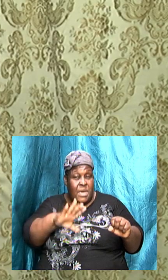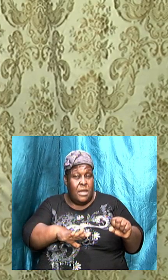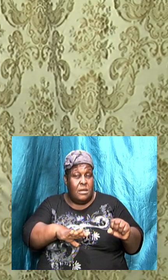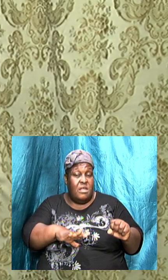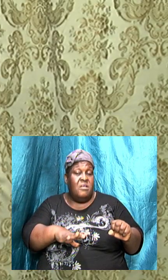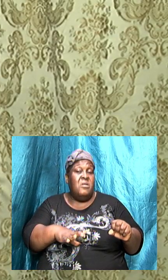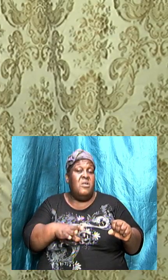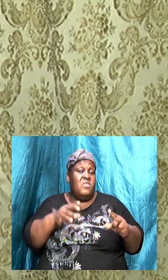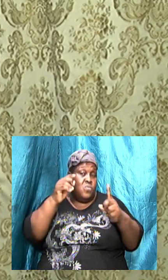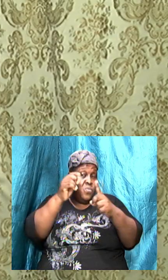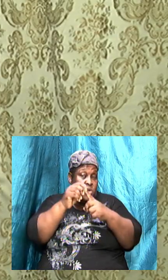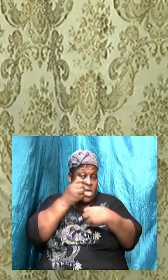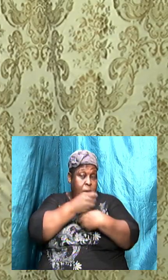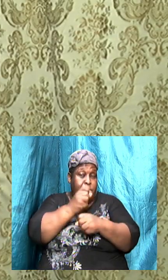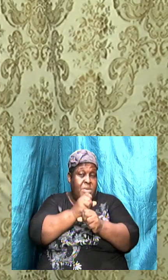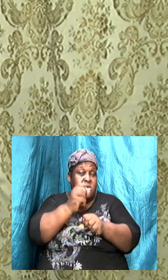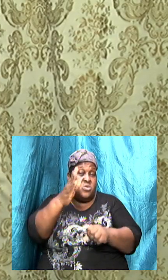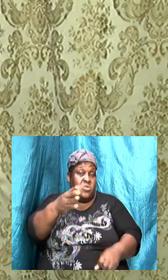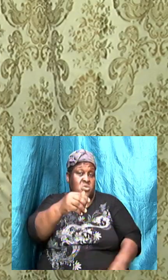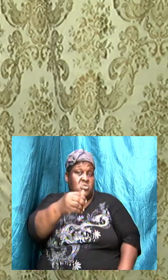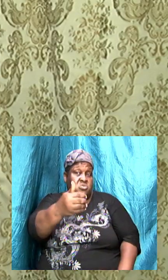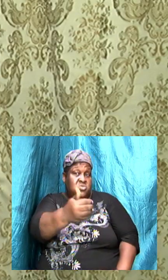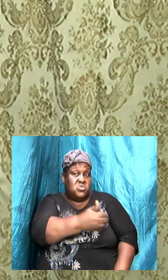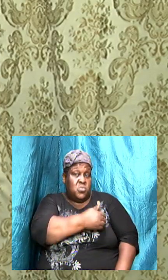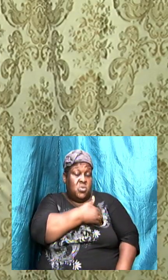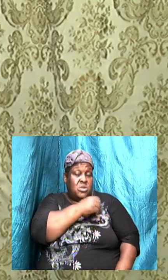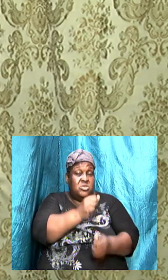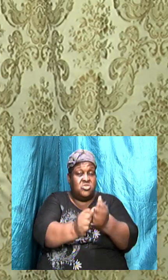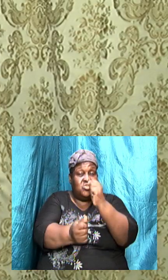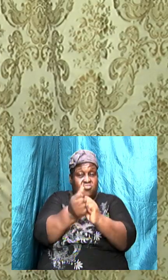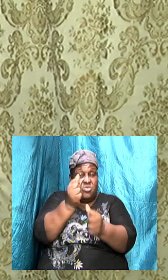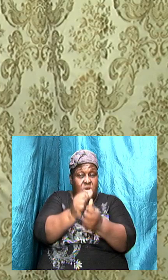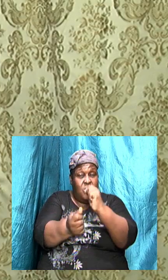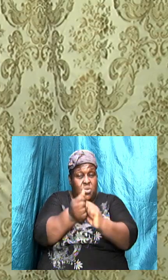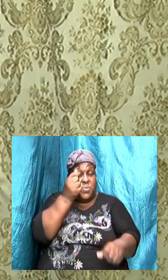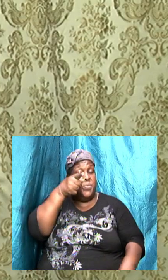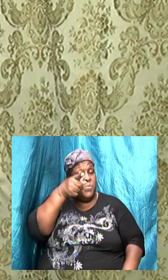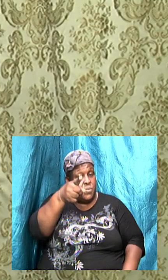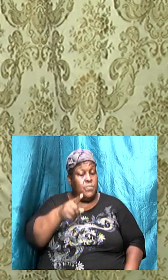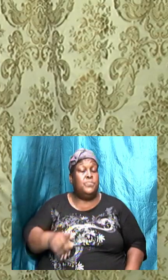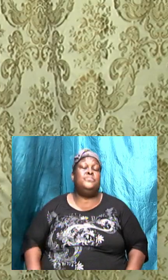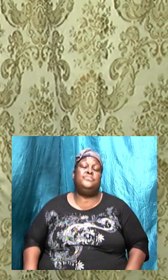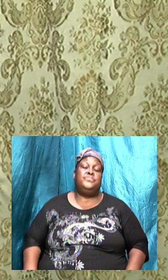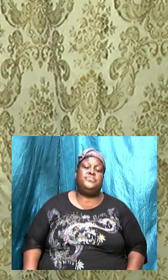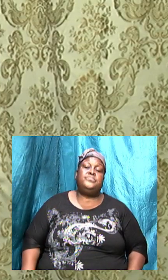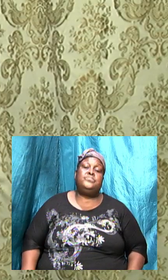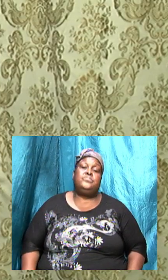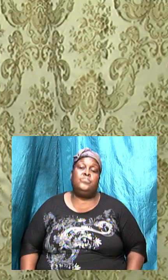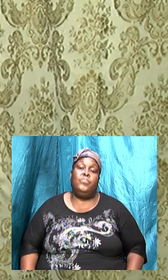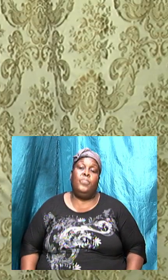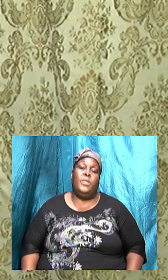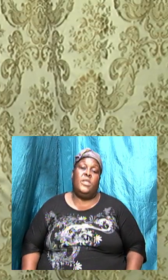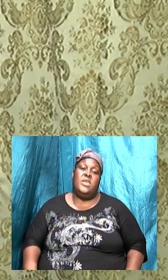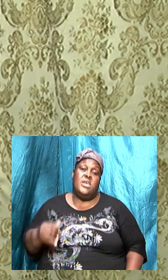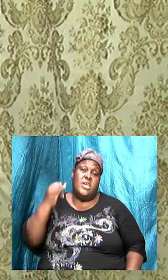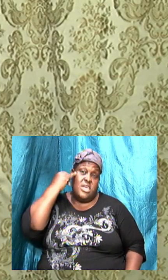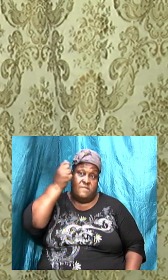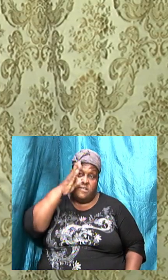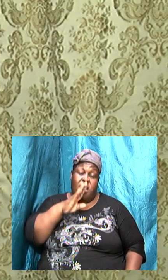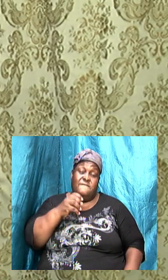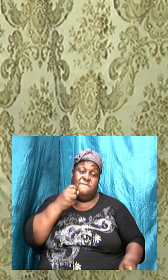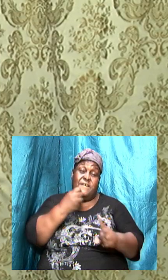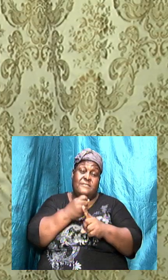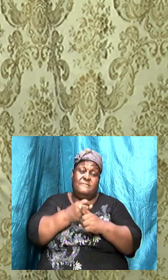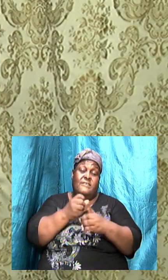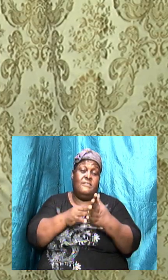damned. The same word that save can destroy. And if he fight against you with his word, I